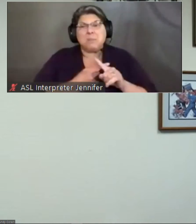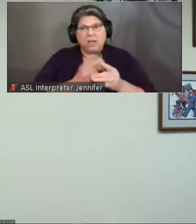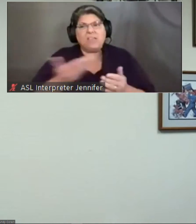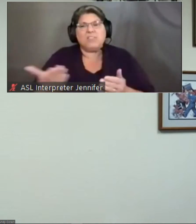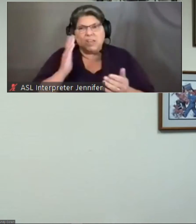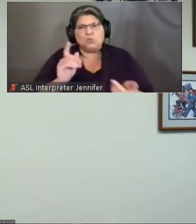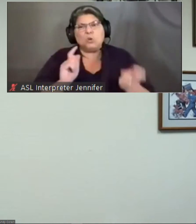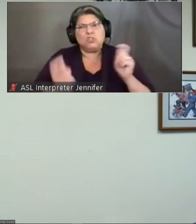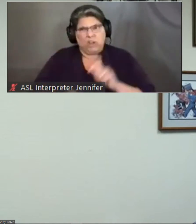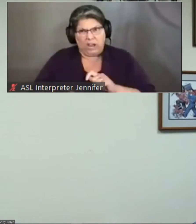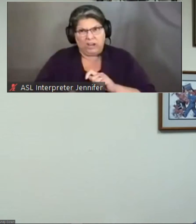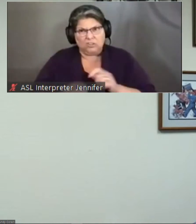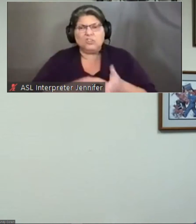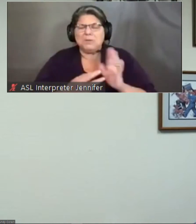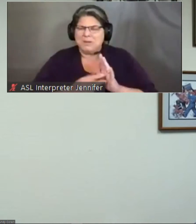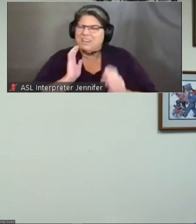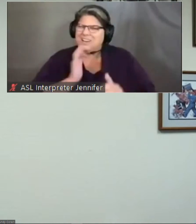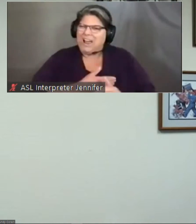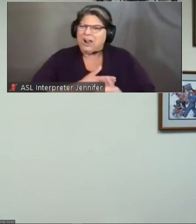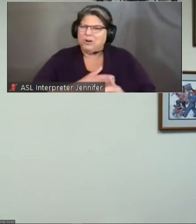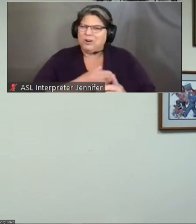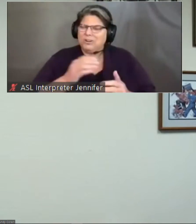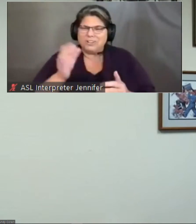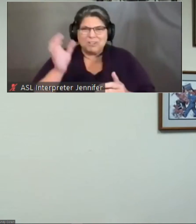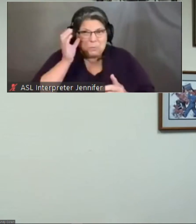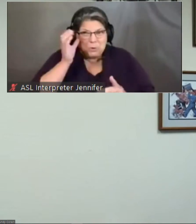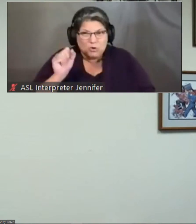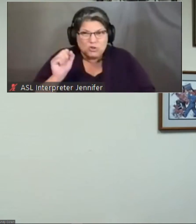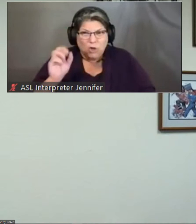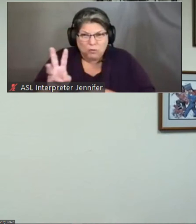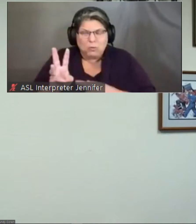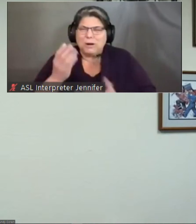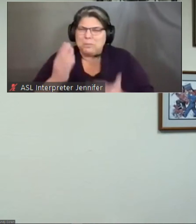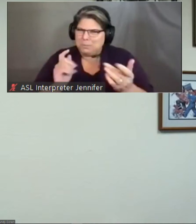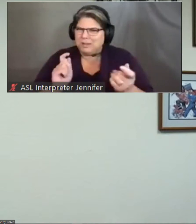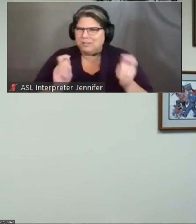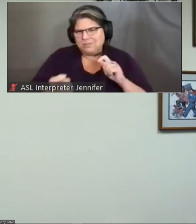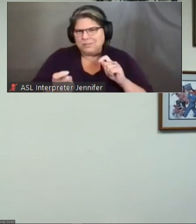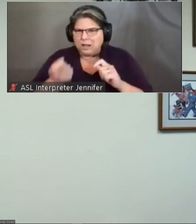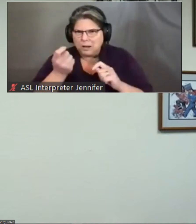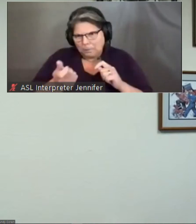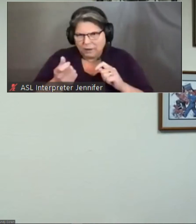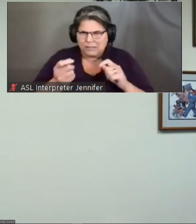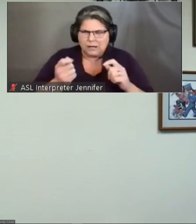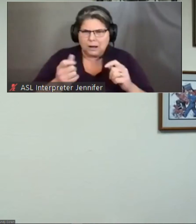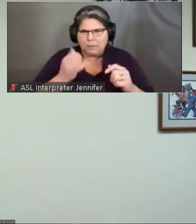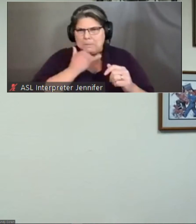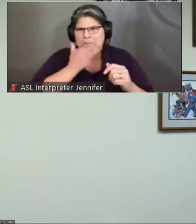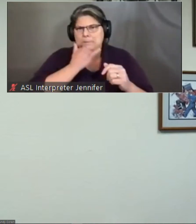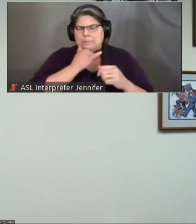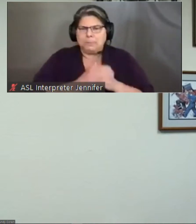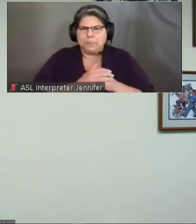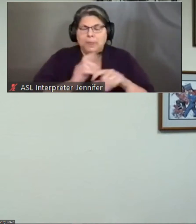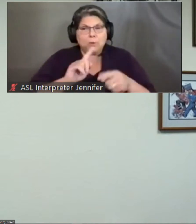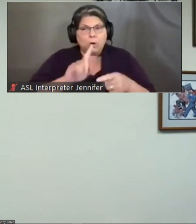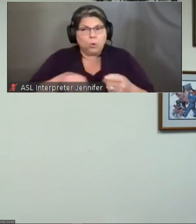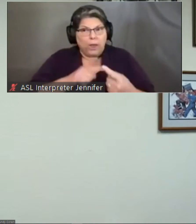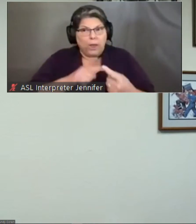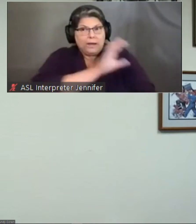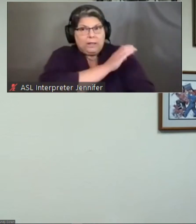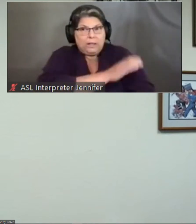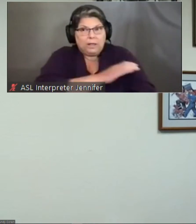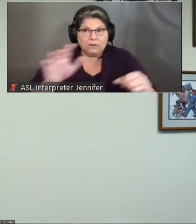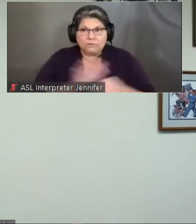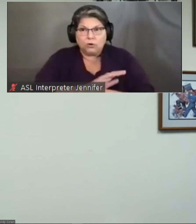software and allotments. Clinics are fully engaged and when the clinics are fully engaged, they will get